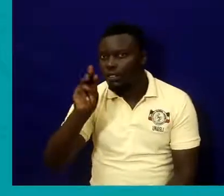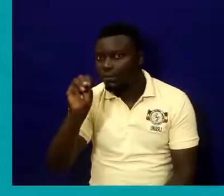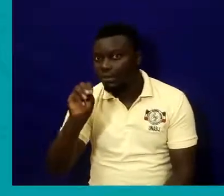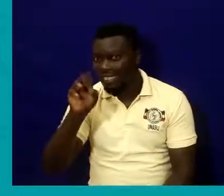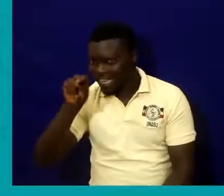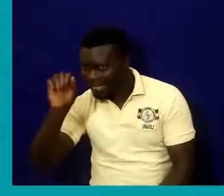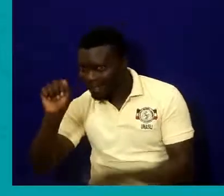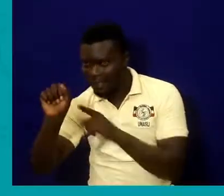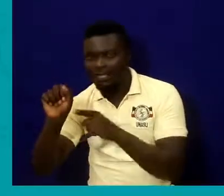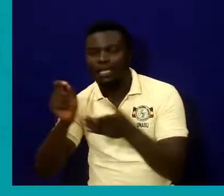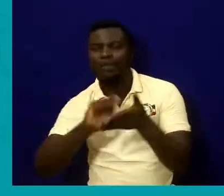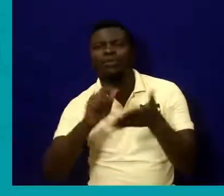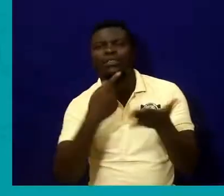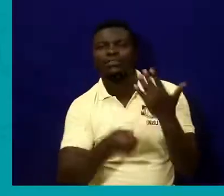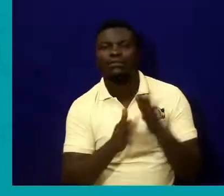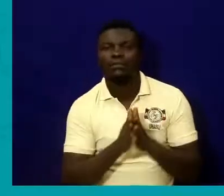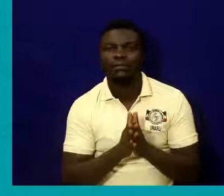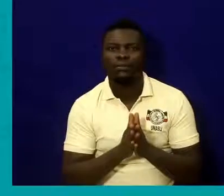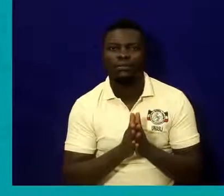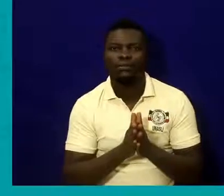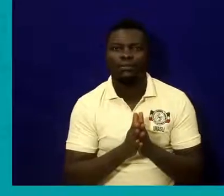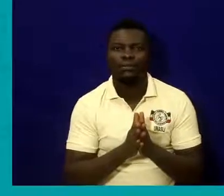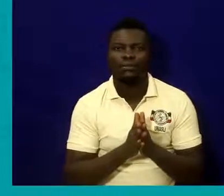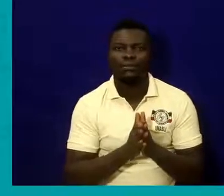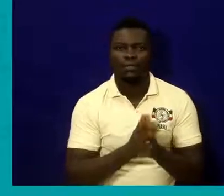we write